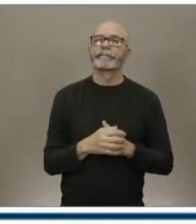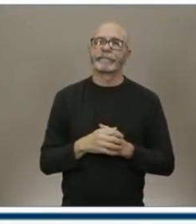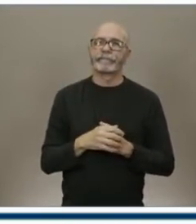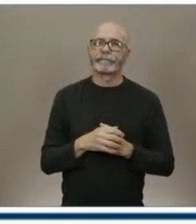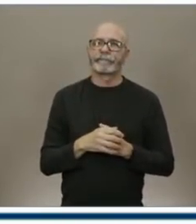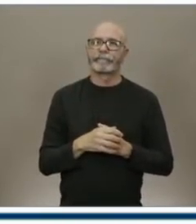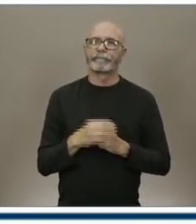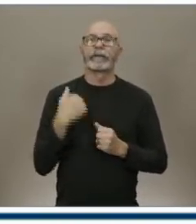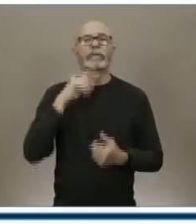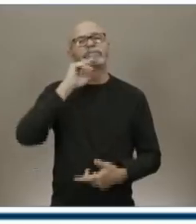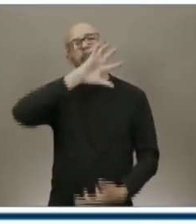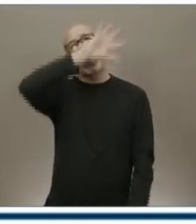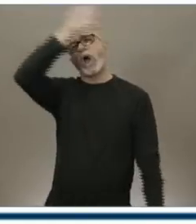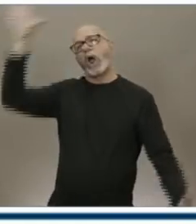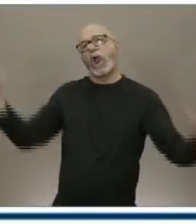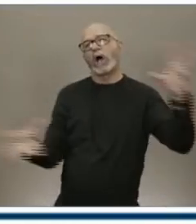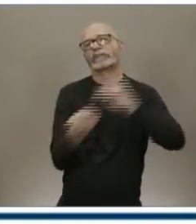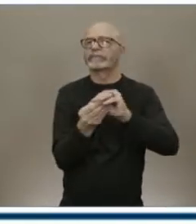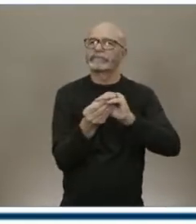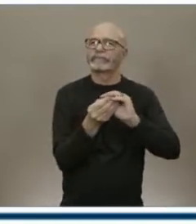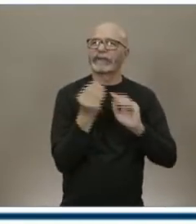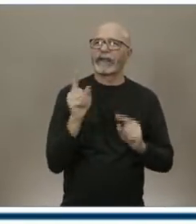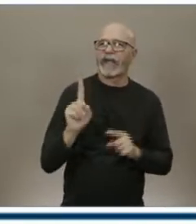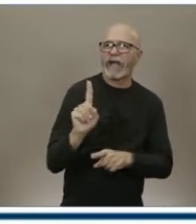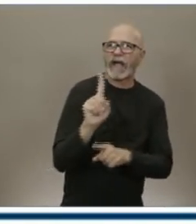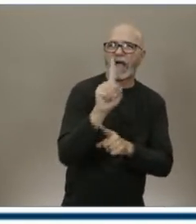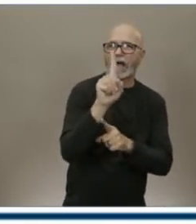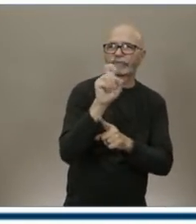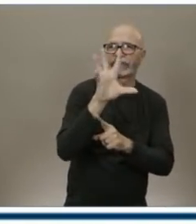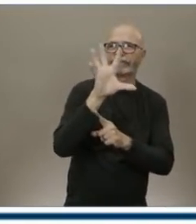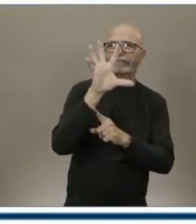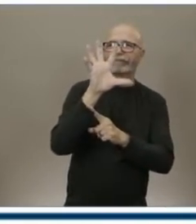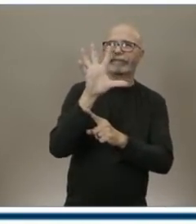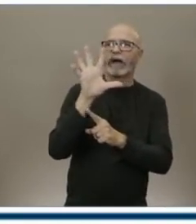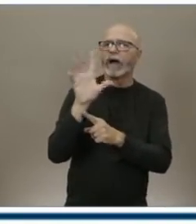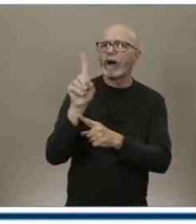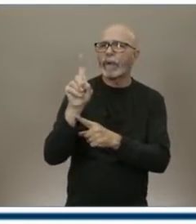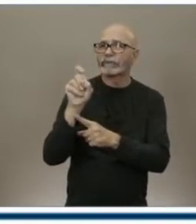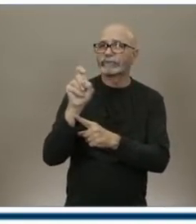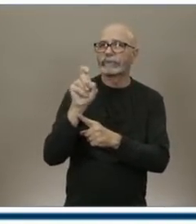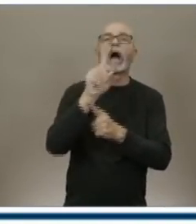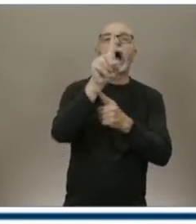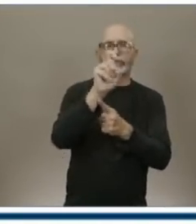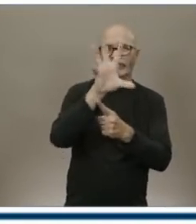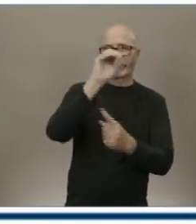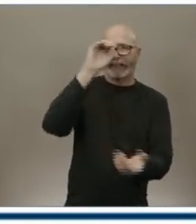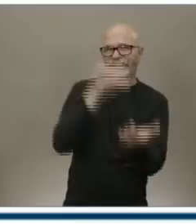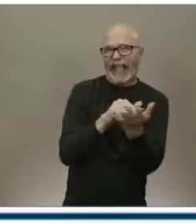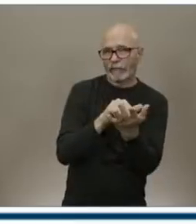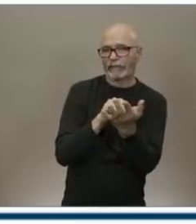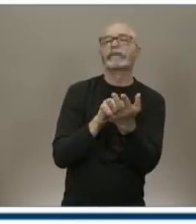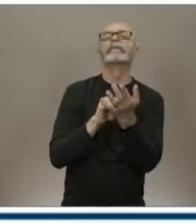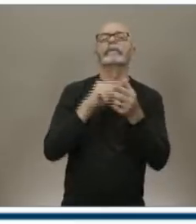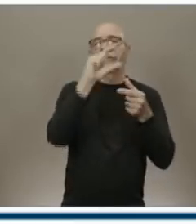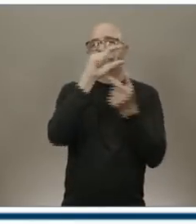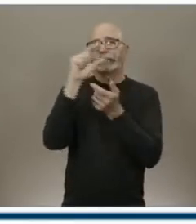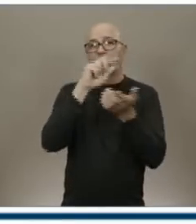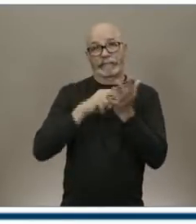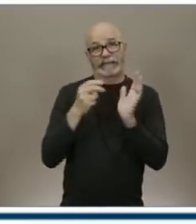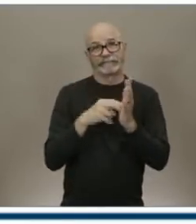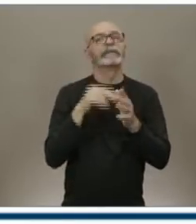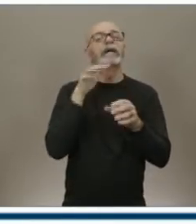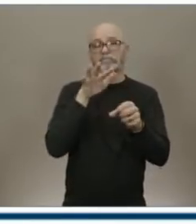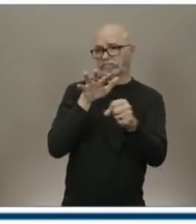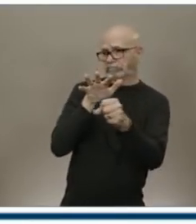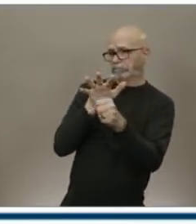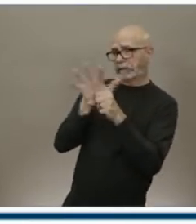is about 150,000 doses, which is enough to immunize 75,000 people. And like other provinces,